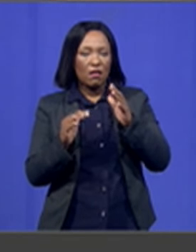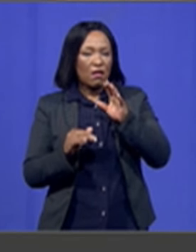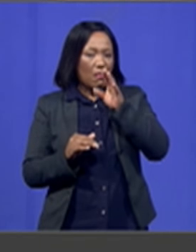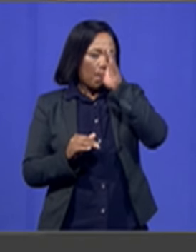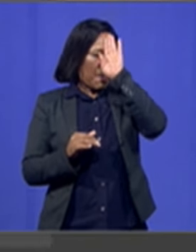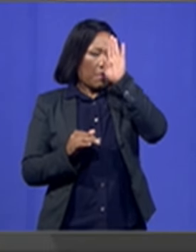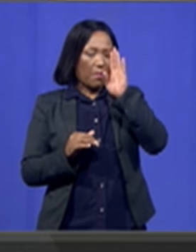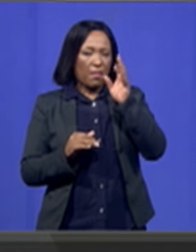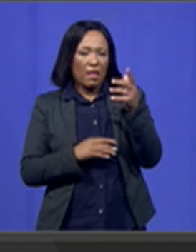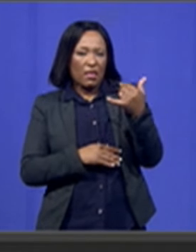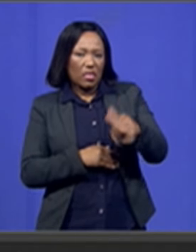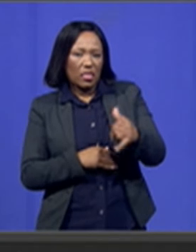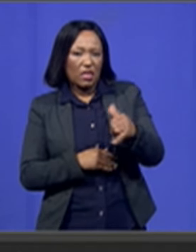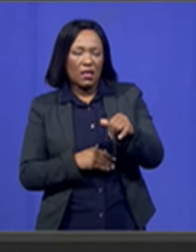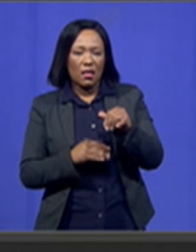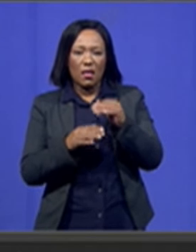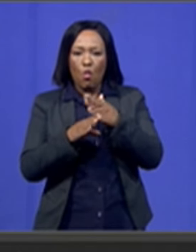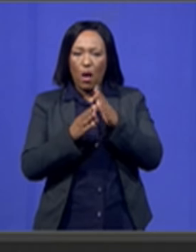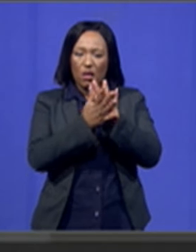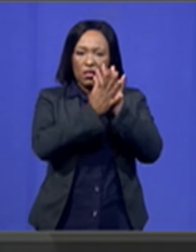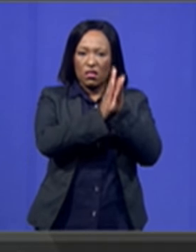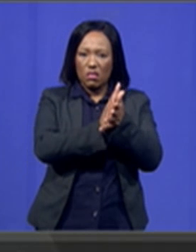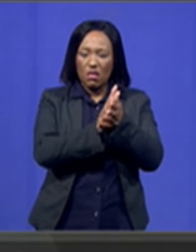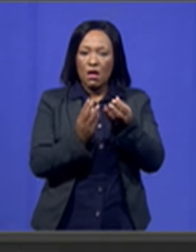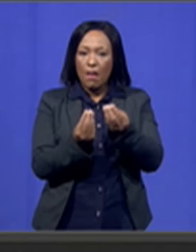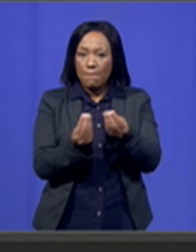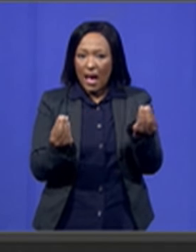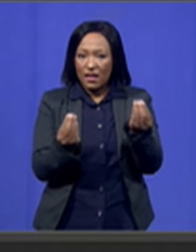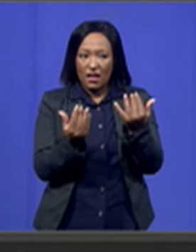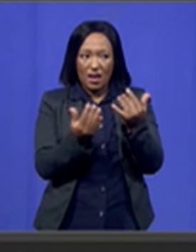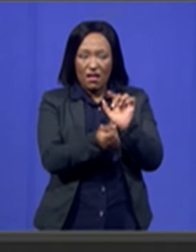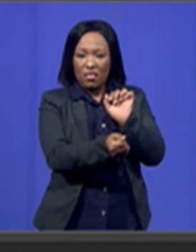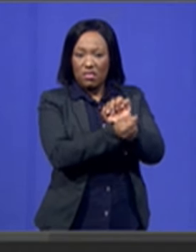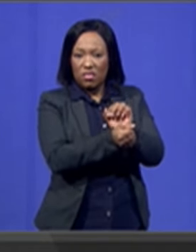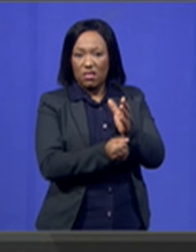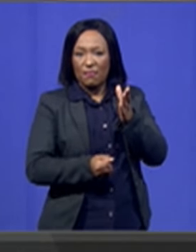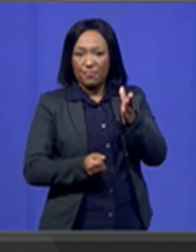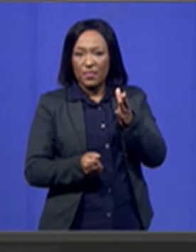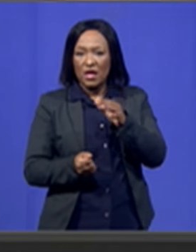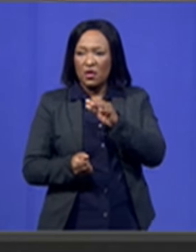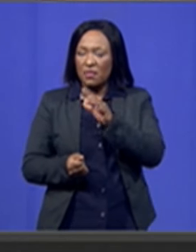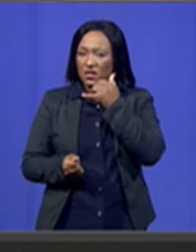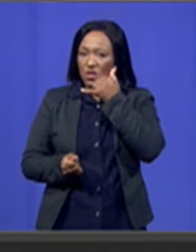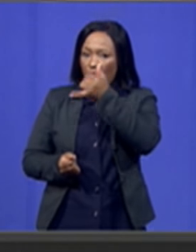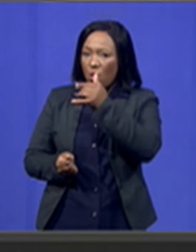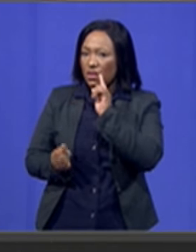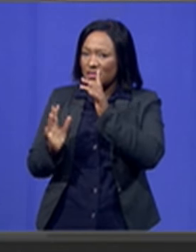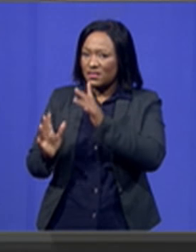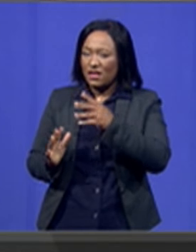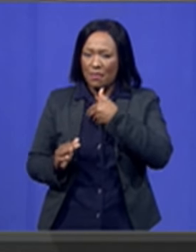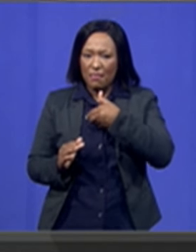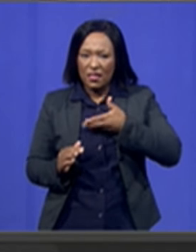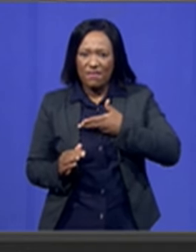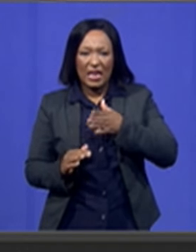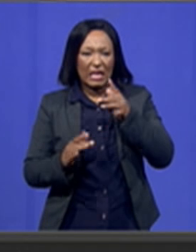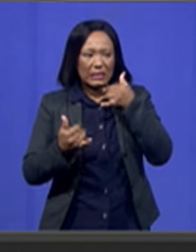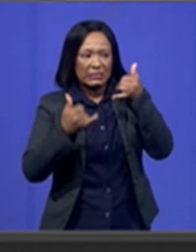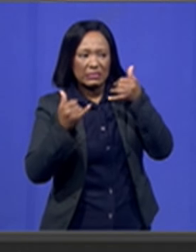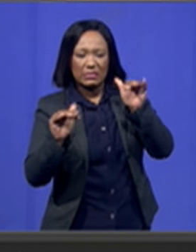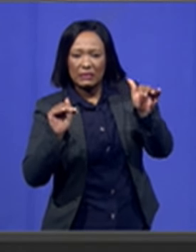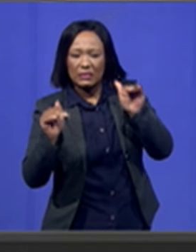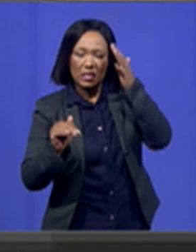mesebetsi bana ha ba dikolong ha jwale re bua tjena bana ba tshwere se re tla jwale re bitse matitjhere batswadi mmuso